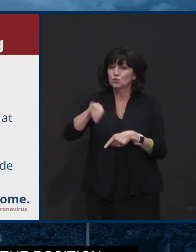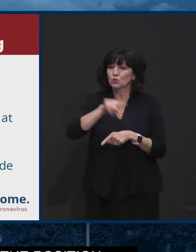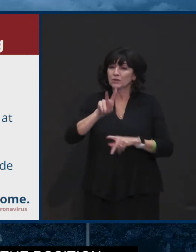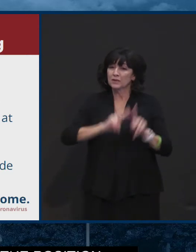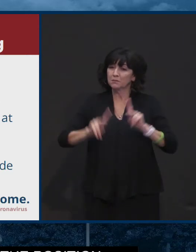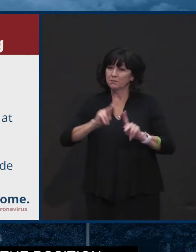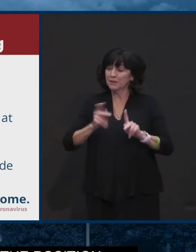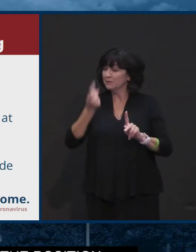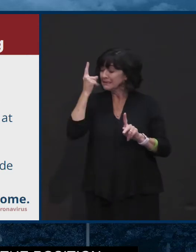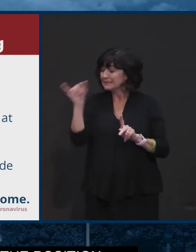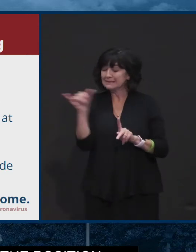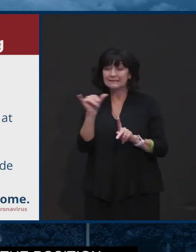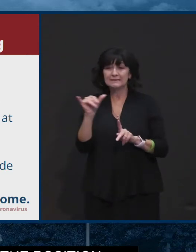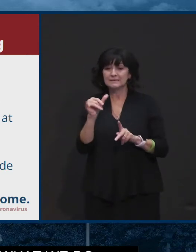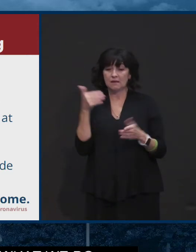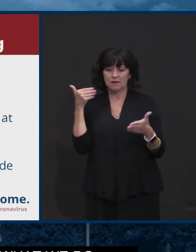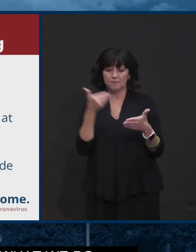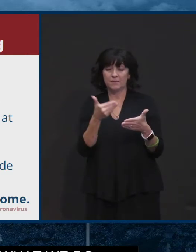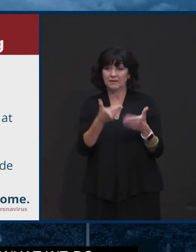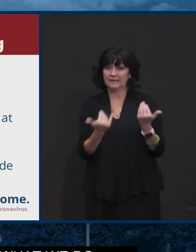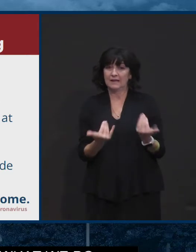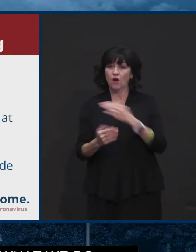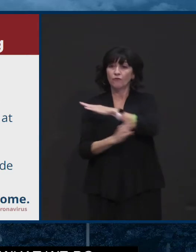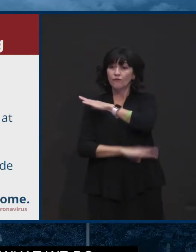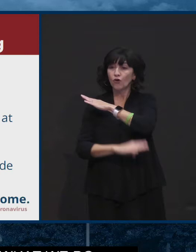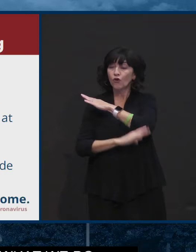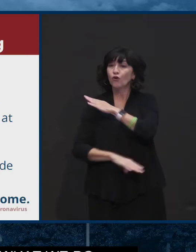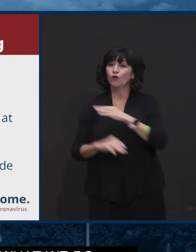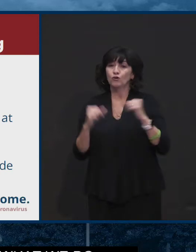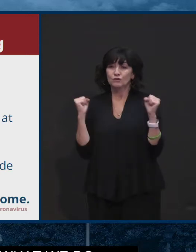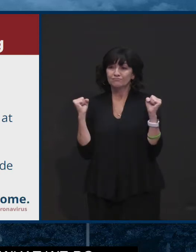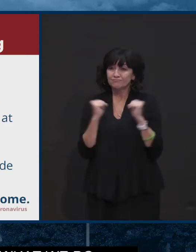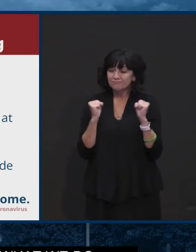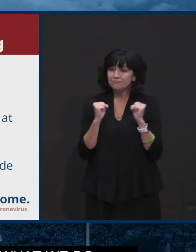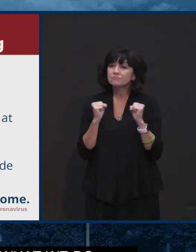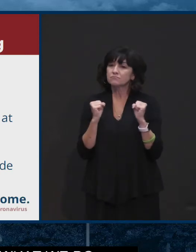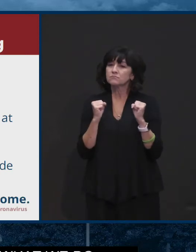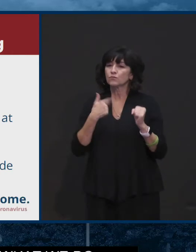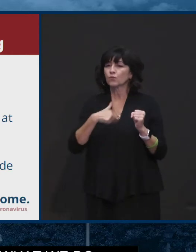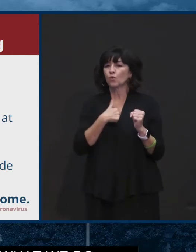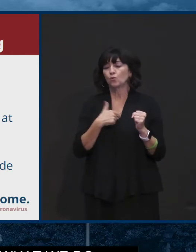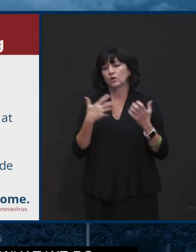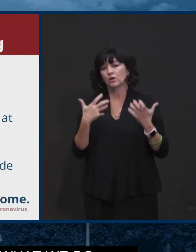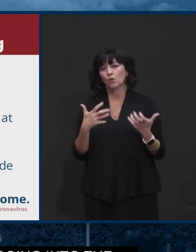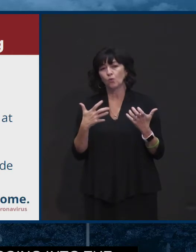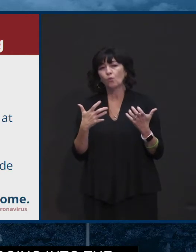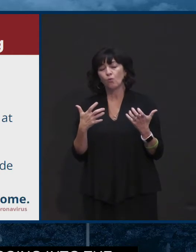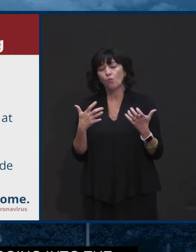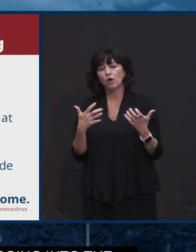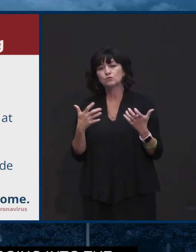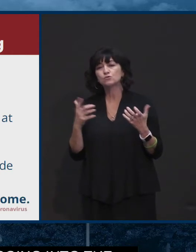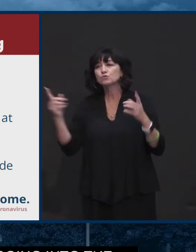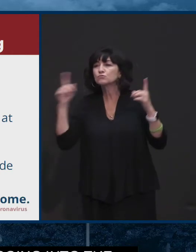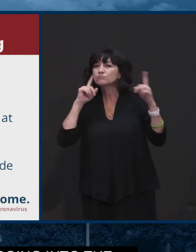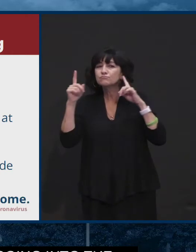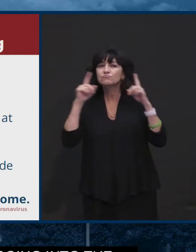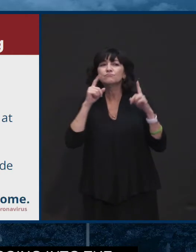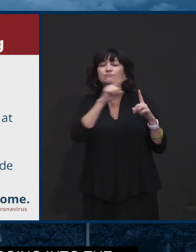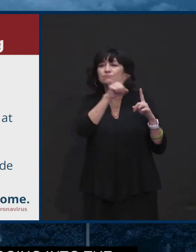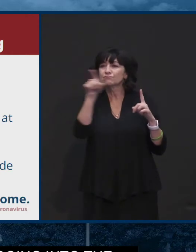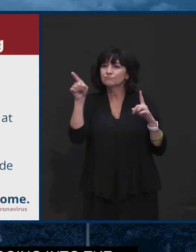is going to make a difference in our case rates and just really what happens in the state. So we've heard from a lot of individuals who have said,